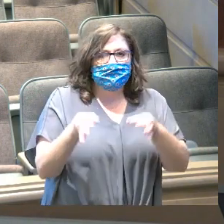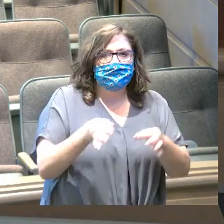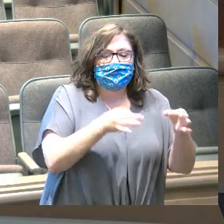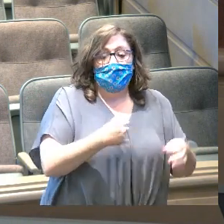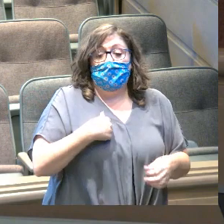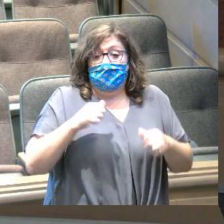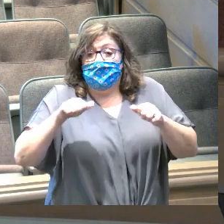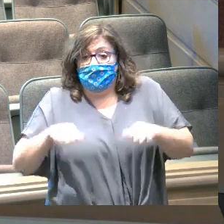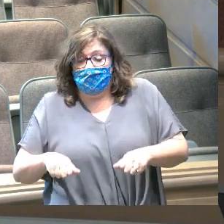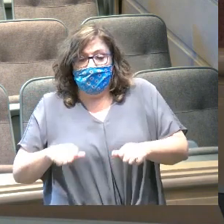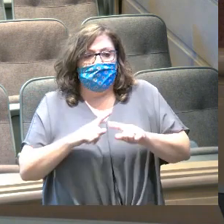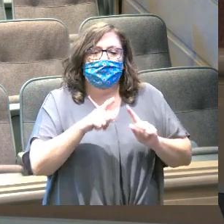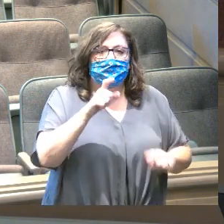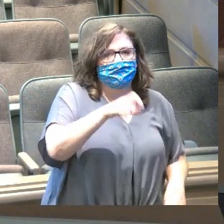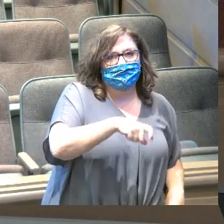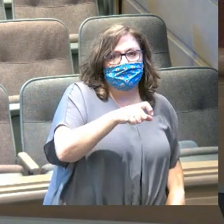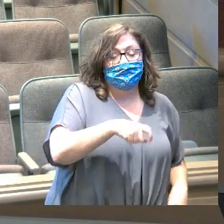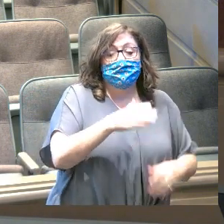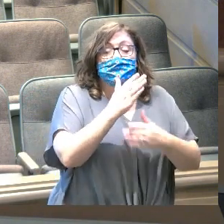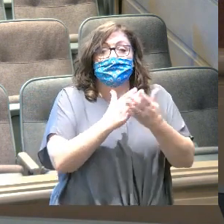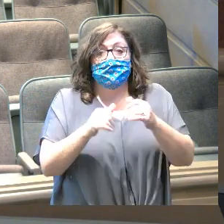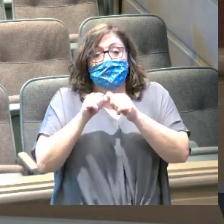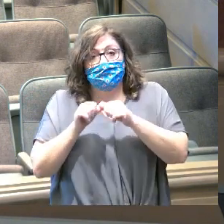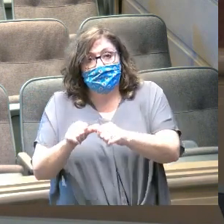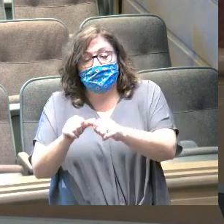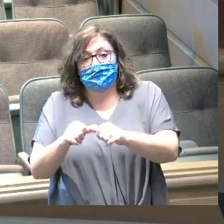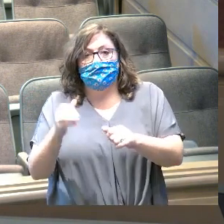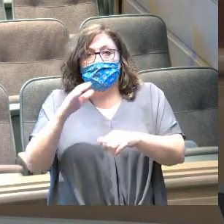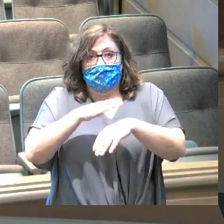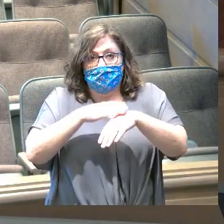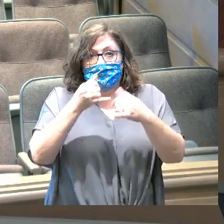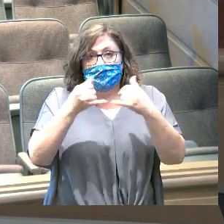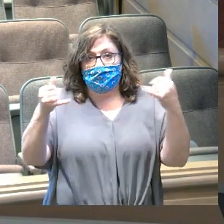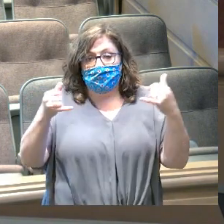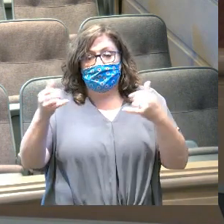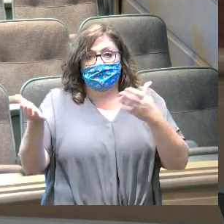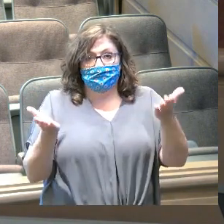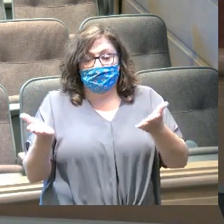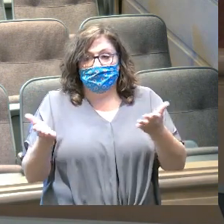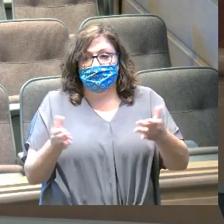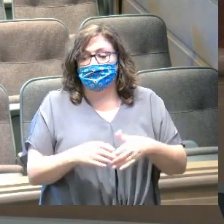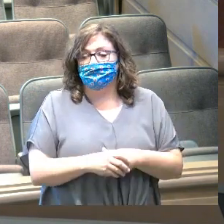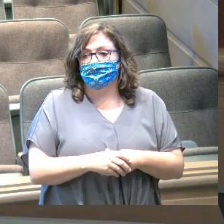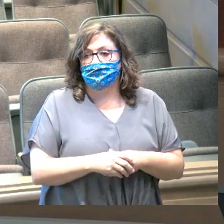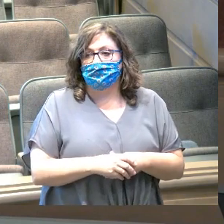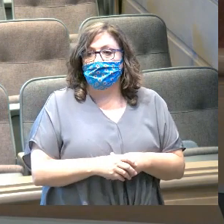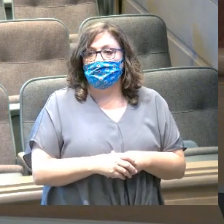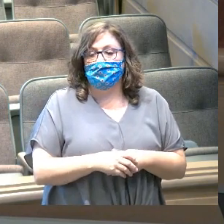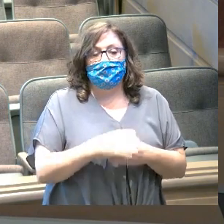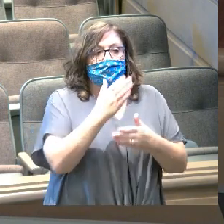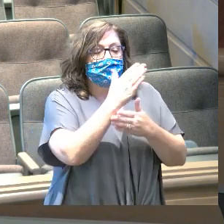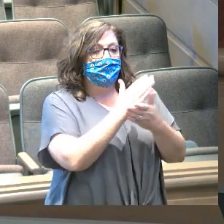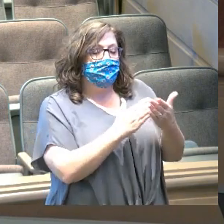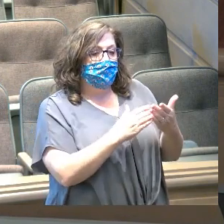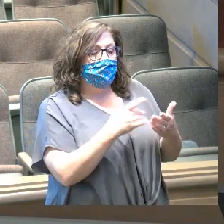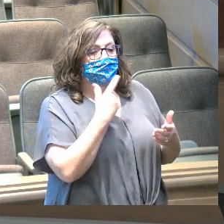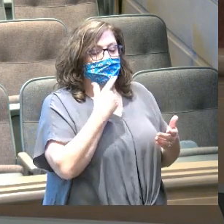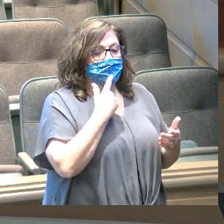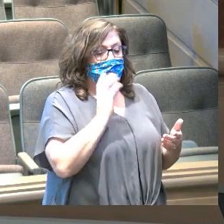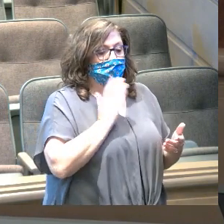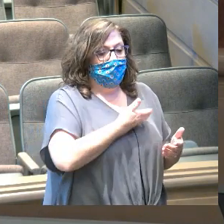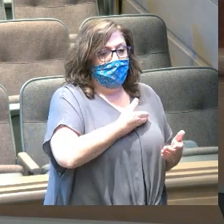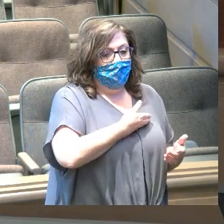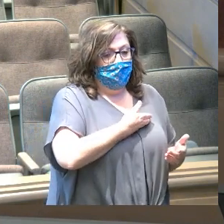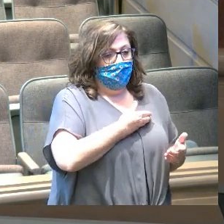do. Some have chosen to continue to push online services. Some have continued to say, you know what, our population is still